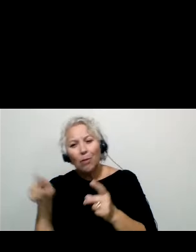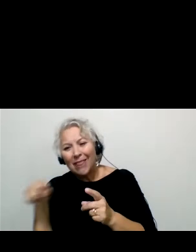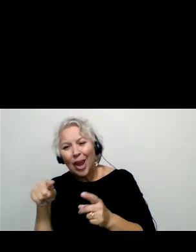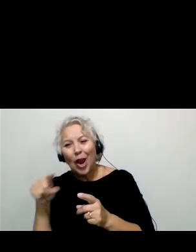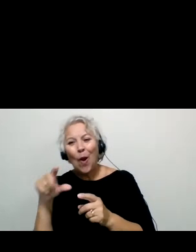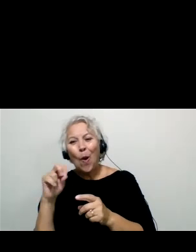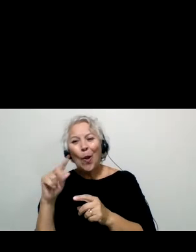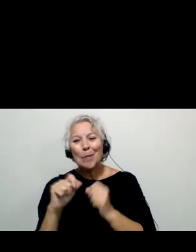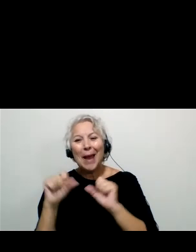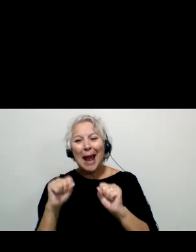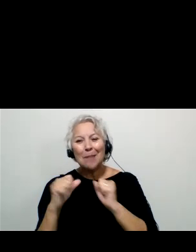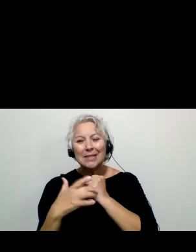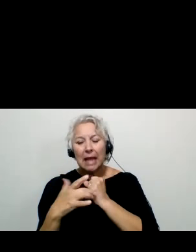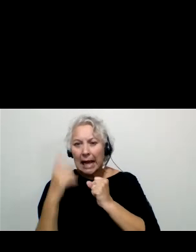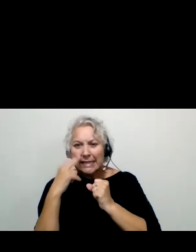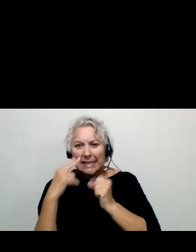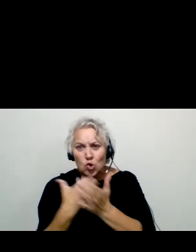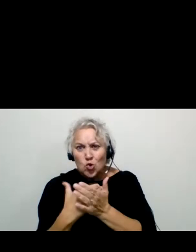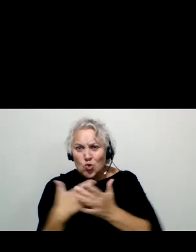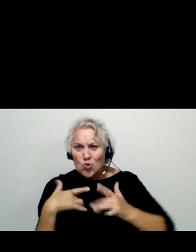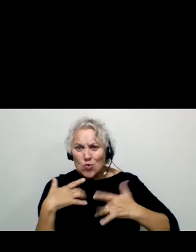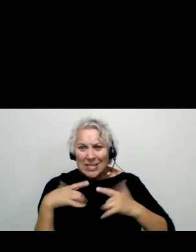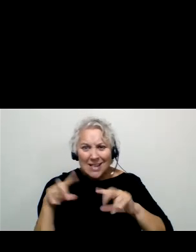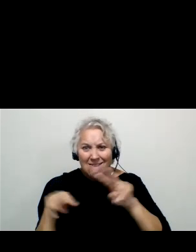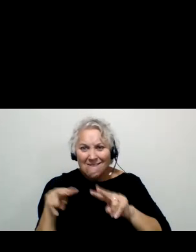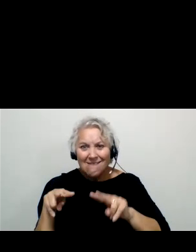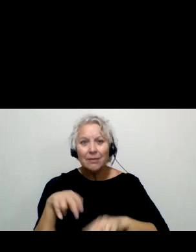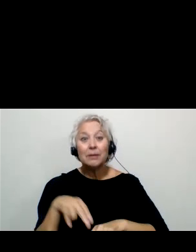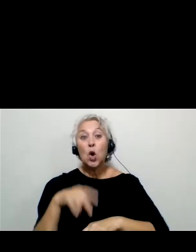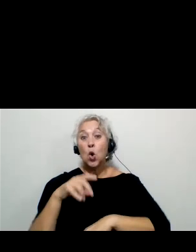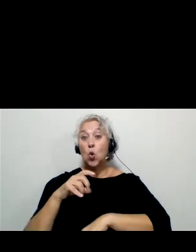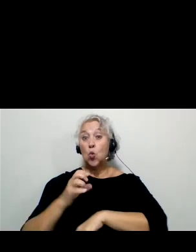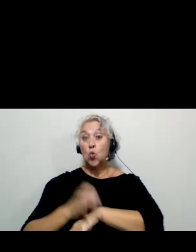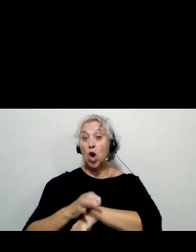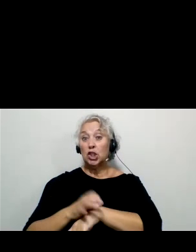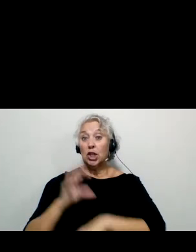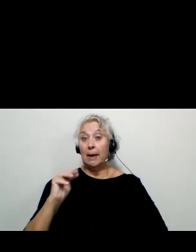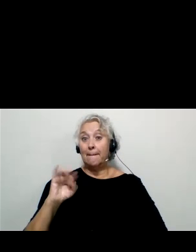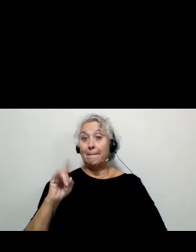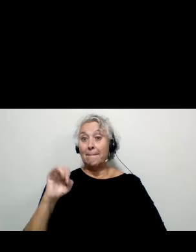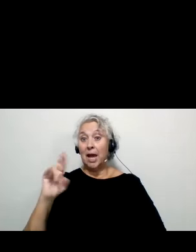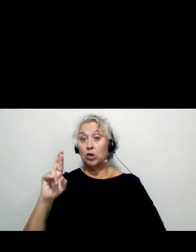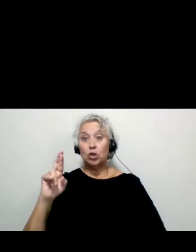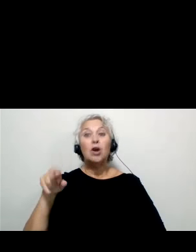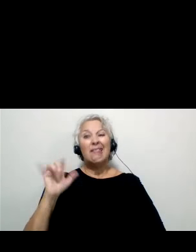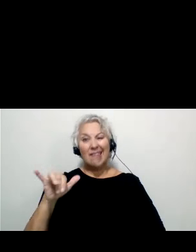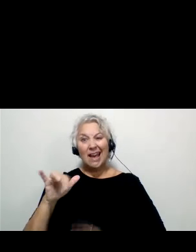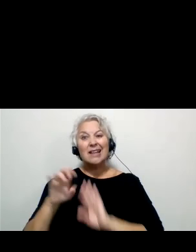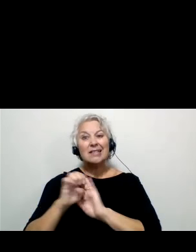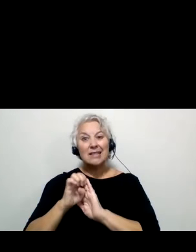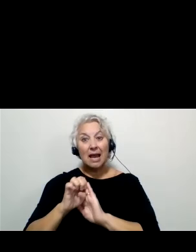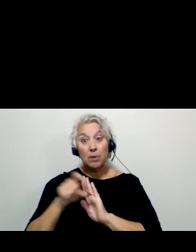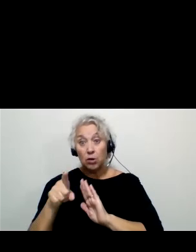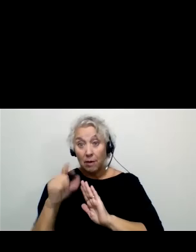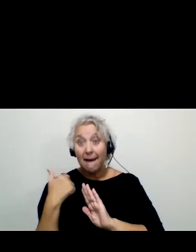is that I get to see all these new things. And with the watch minder is an example of where you